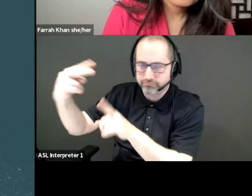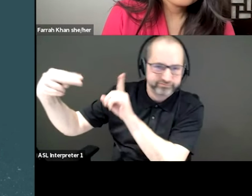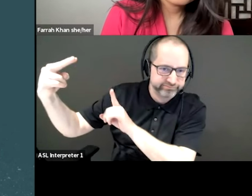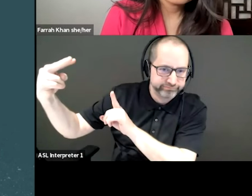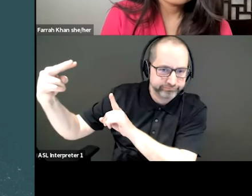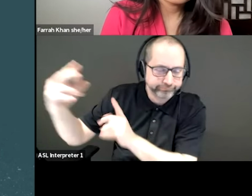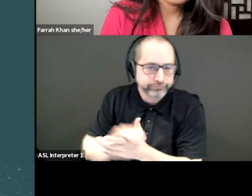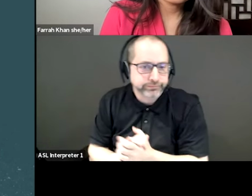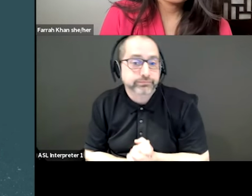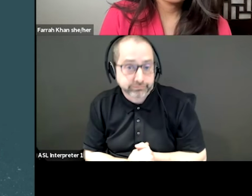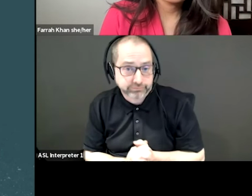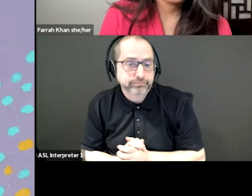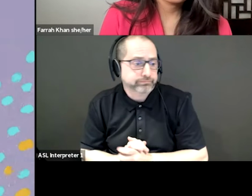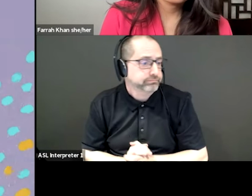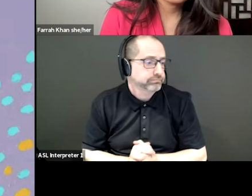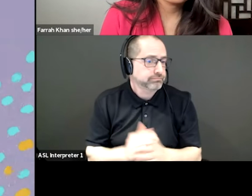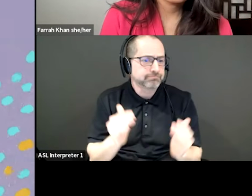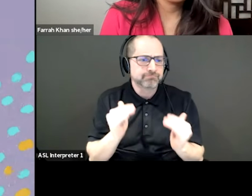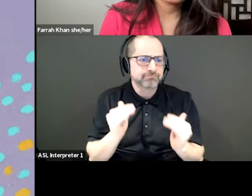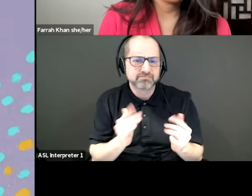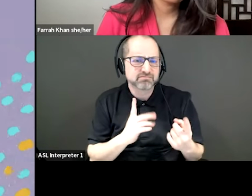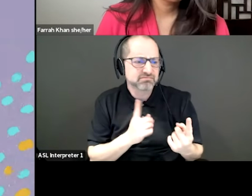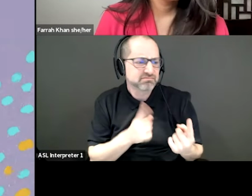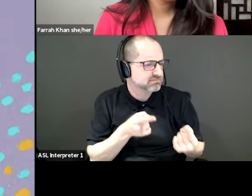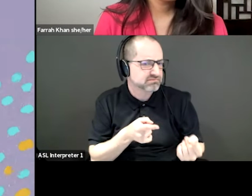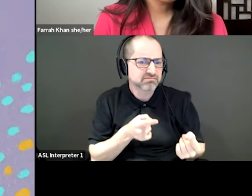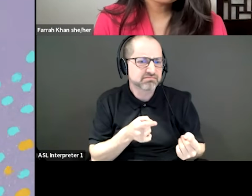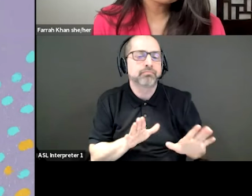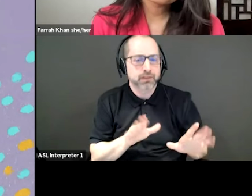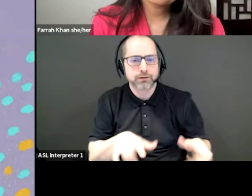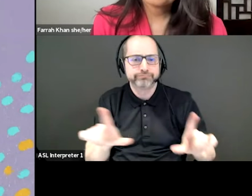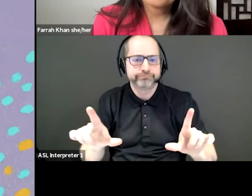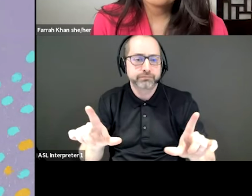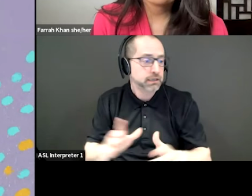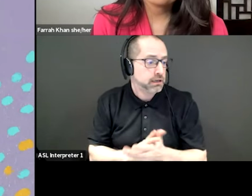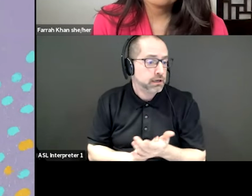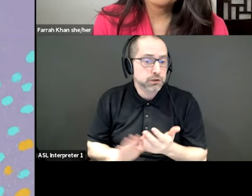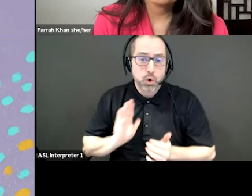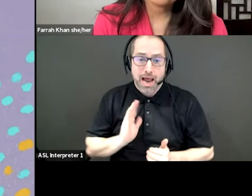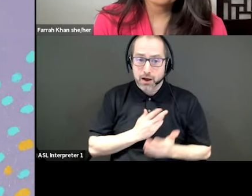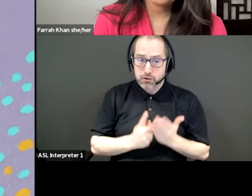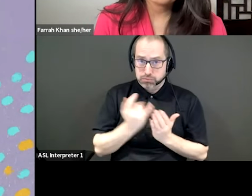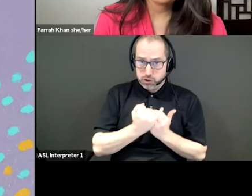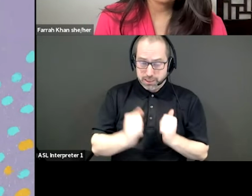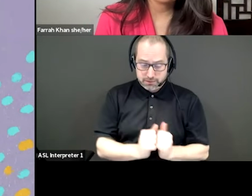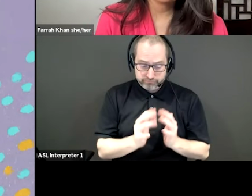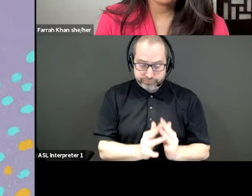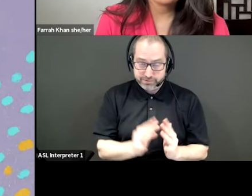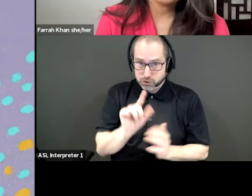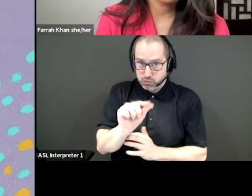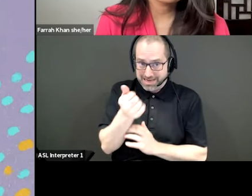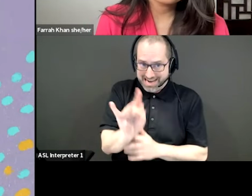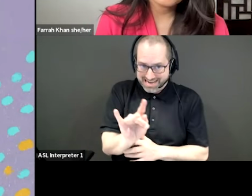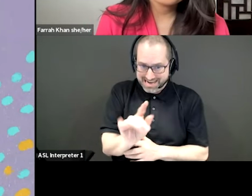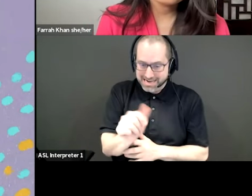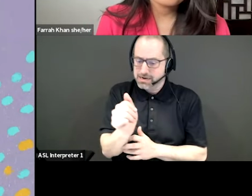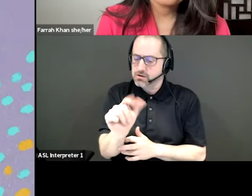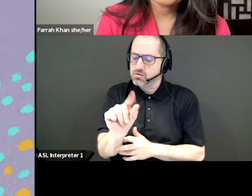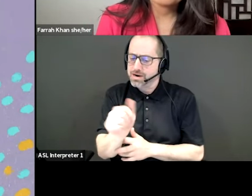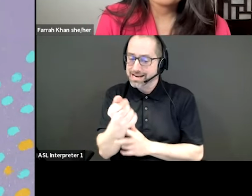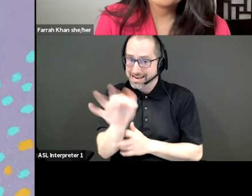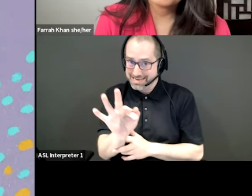I'm having a little bit. There we go. So the first phase of the project really in 2018, 2019 was